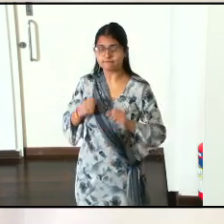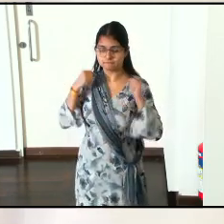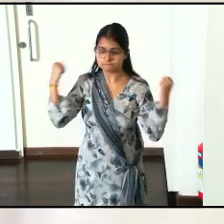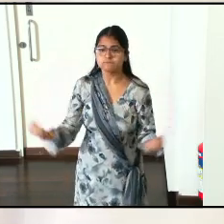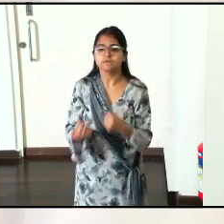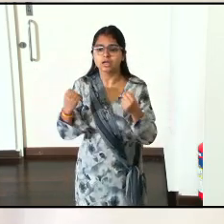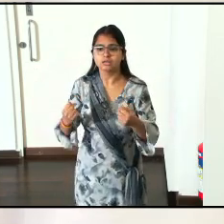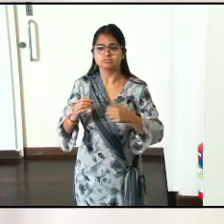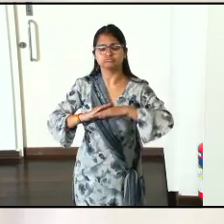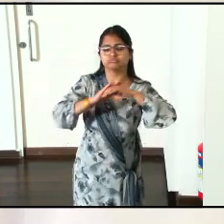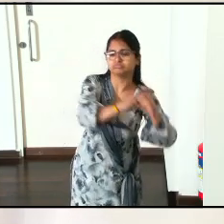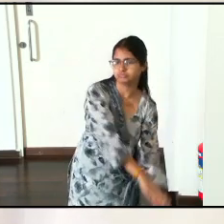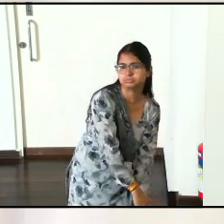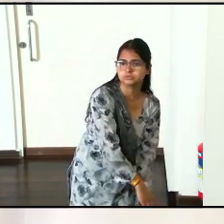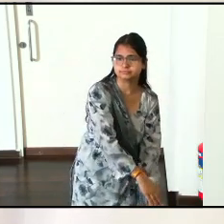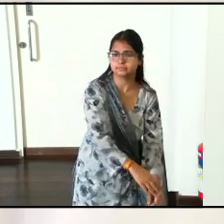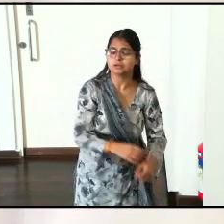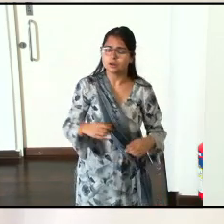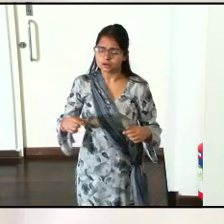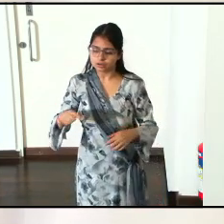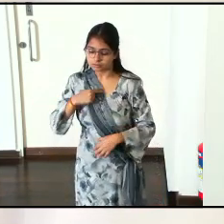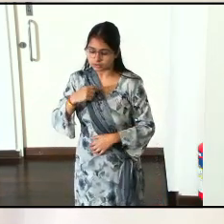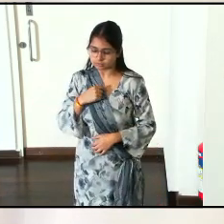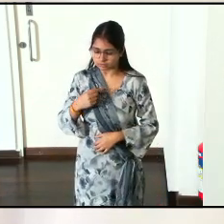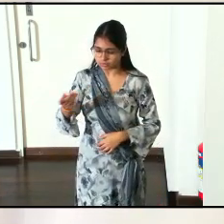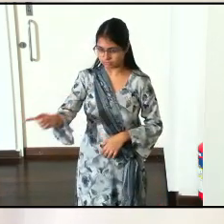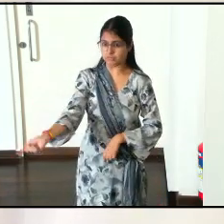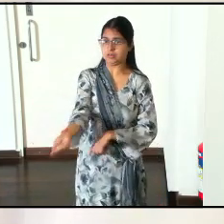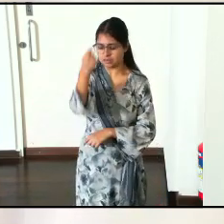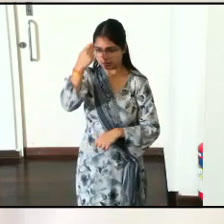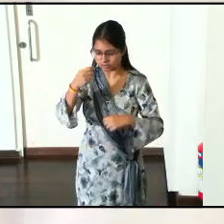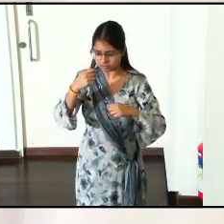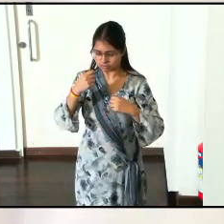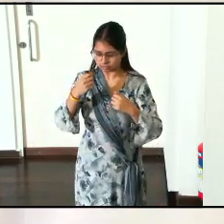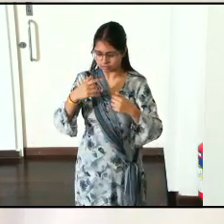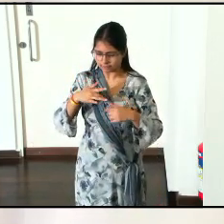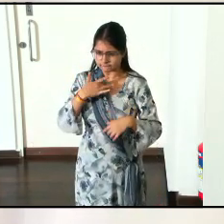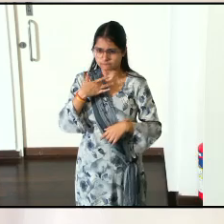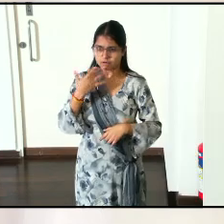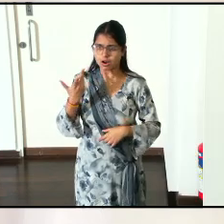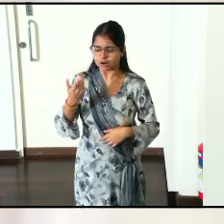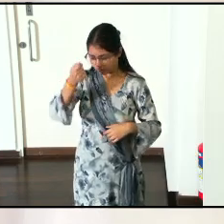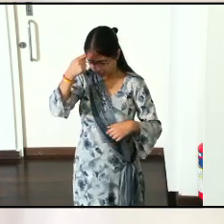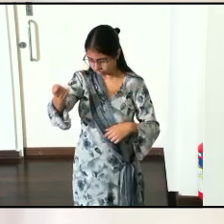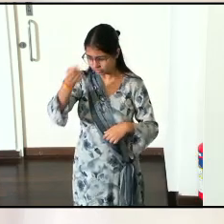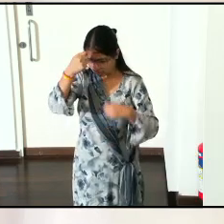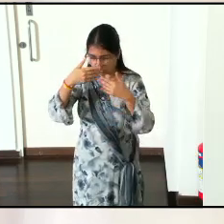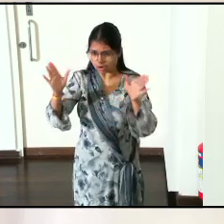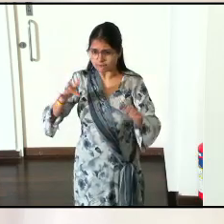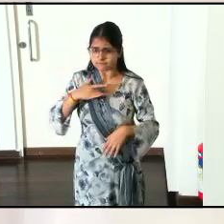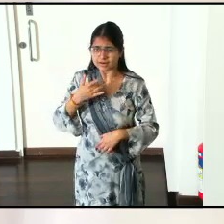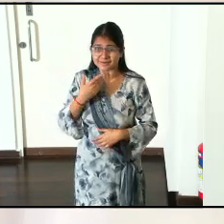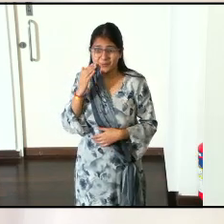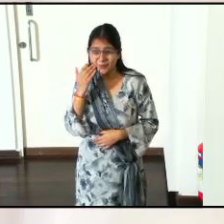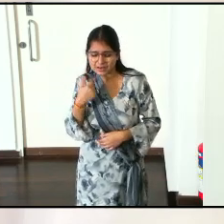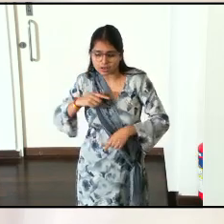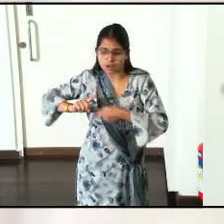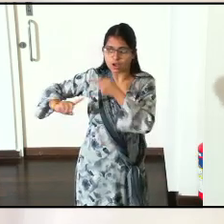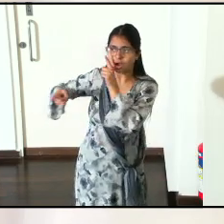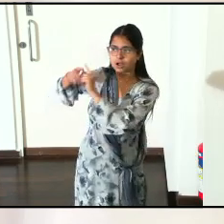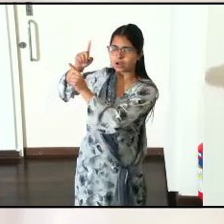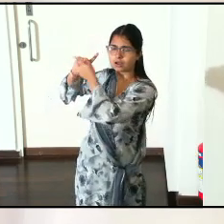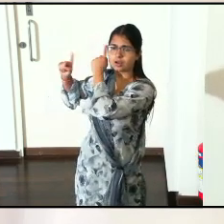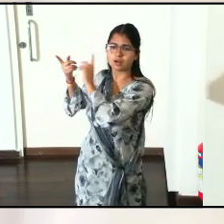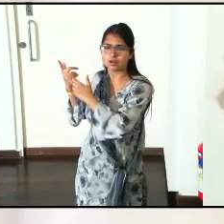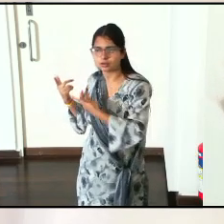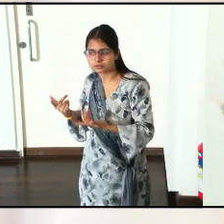struck me is that this poster, now, when we work with this kind of material and speaking as a historian here, it would have